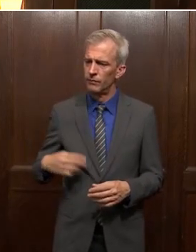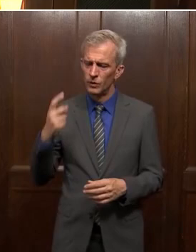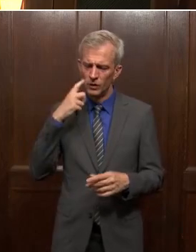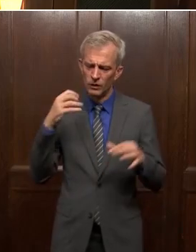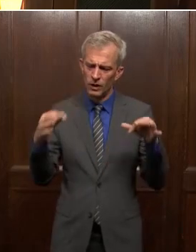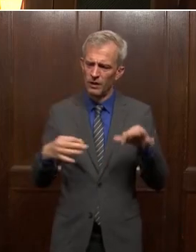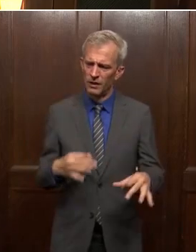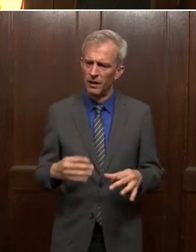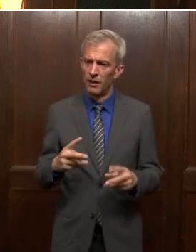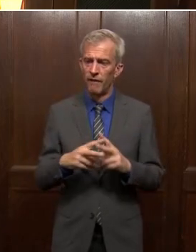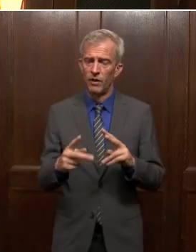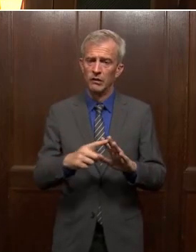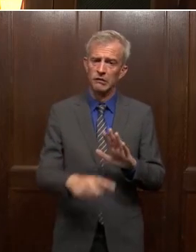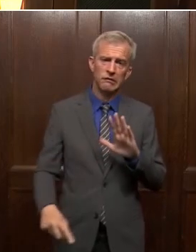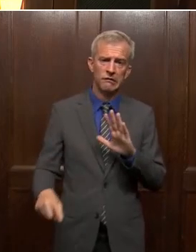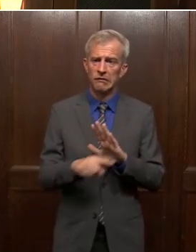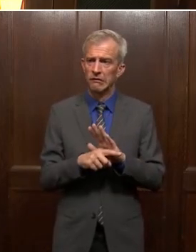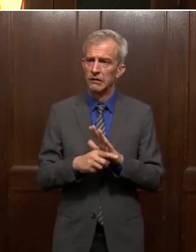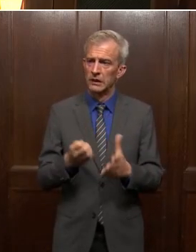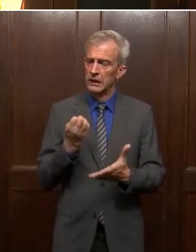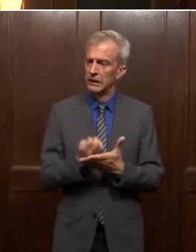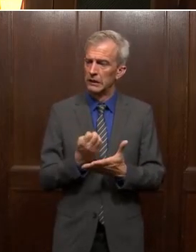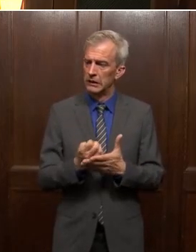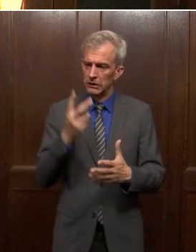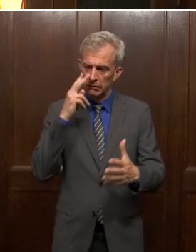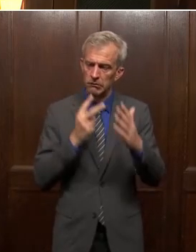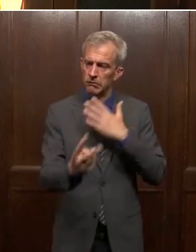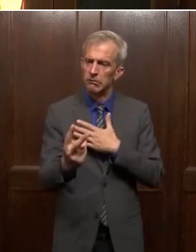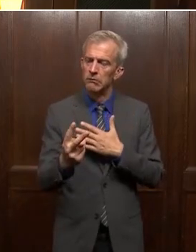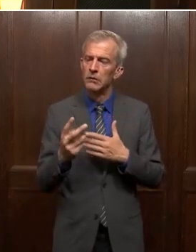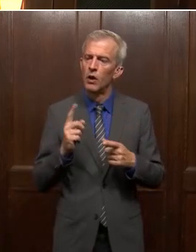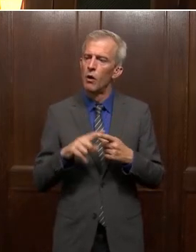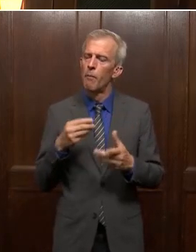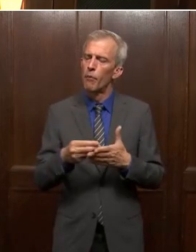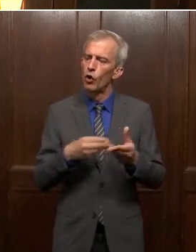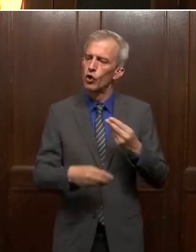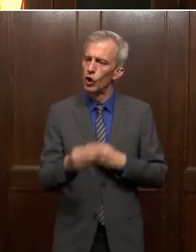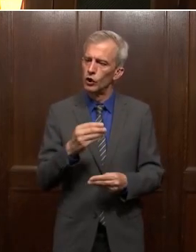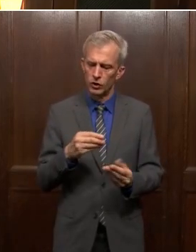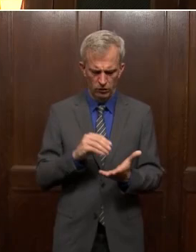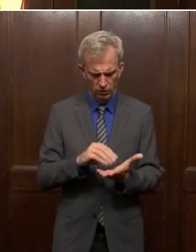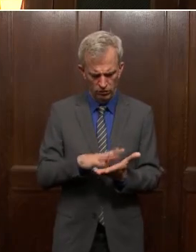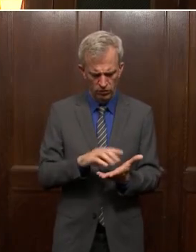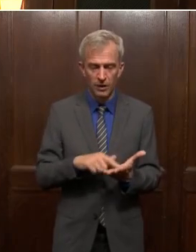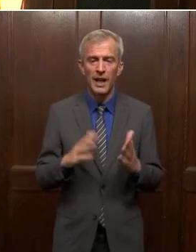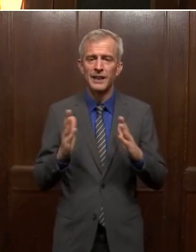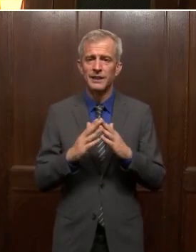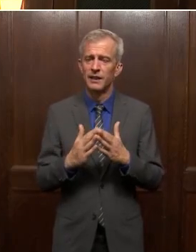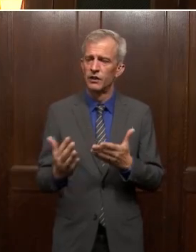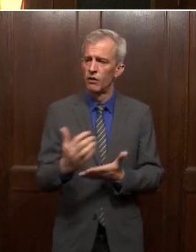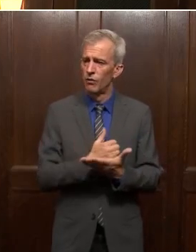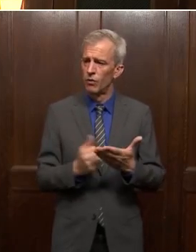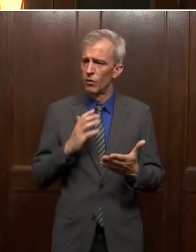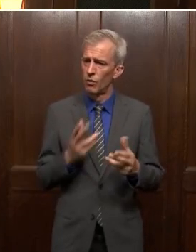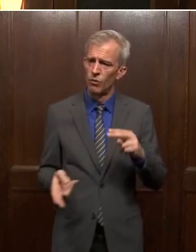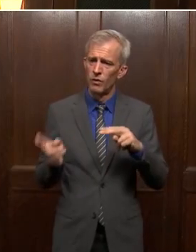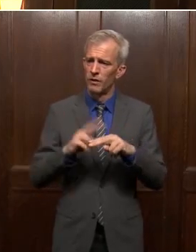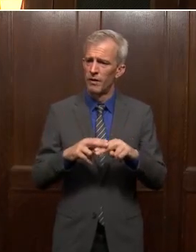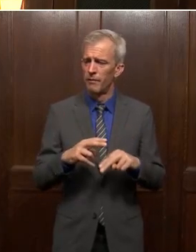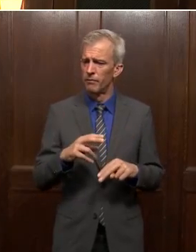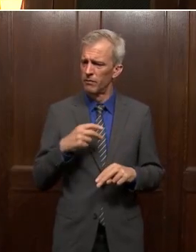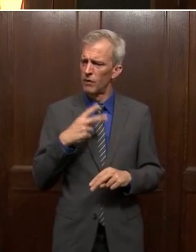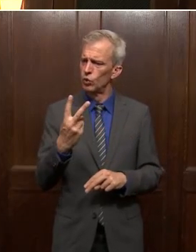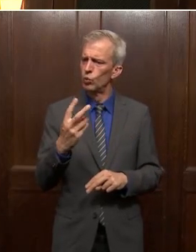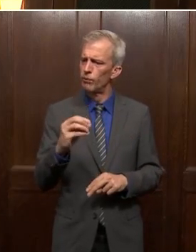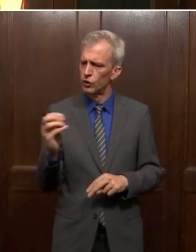very grim economic outlook for the coming year, but your budget projects that city revenues will increase by about